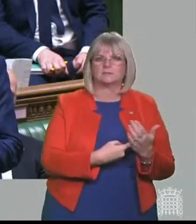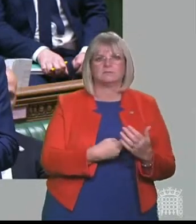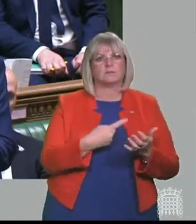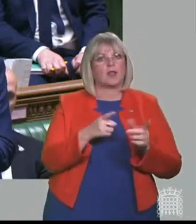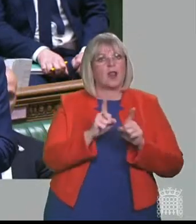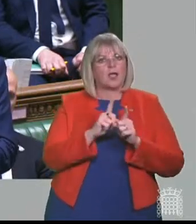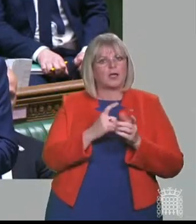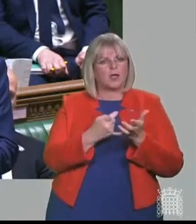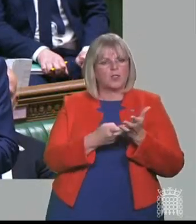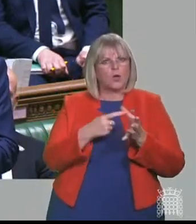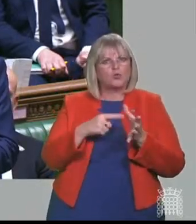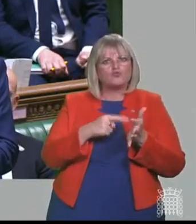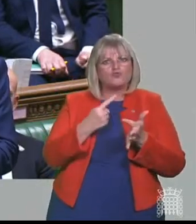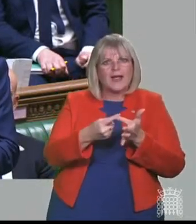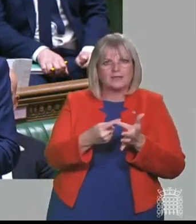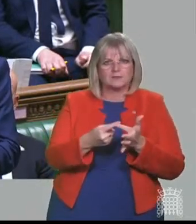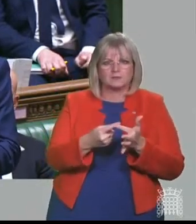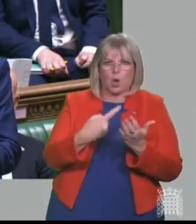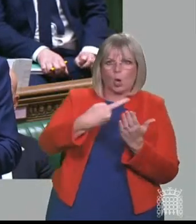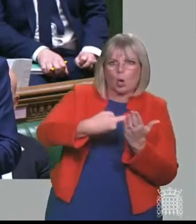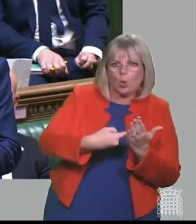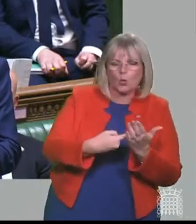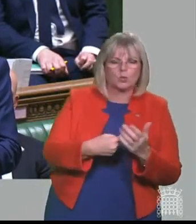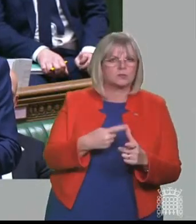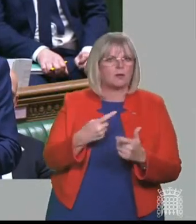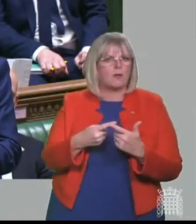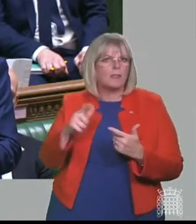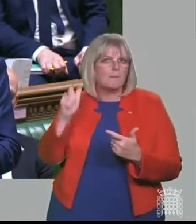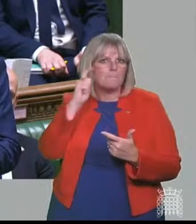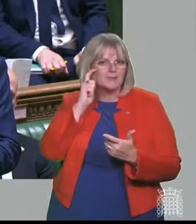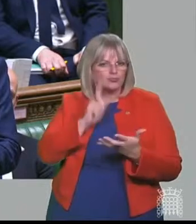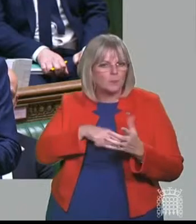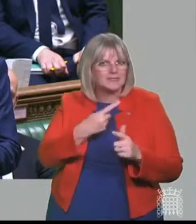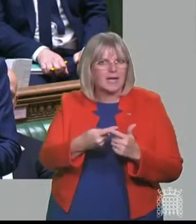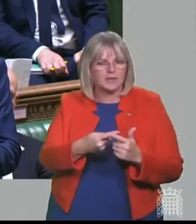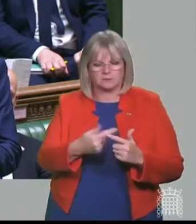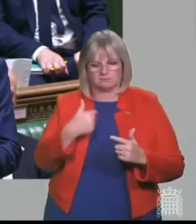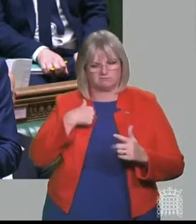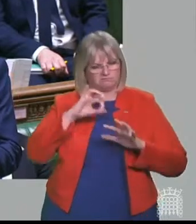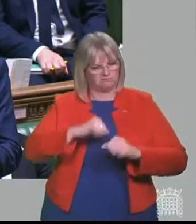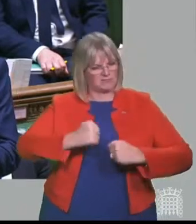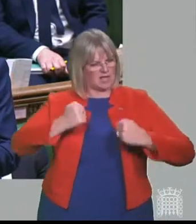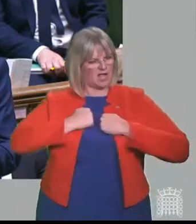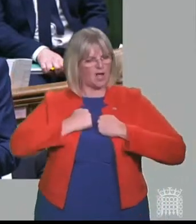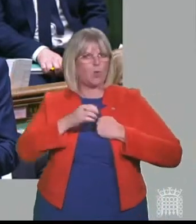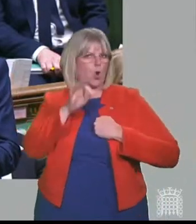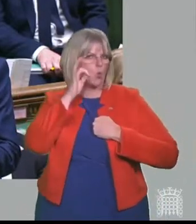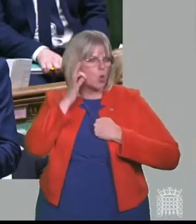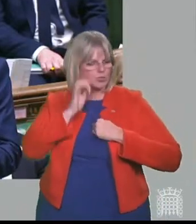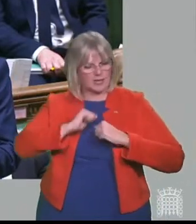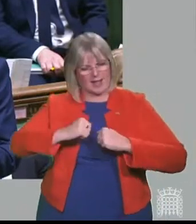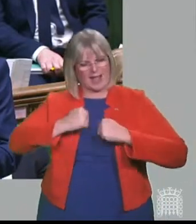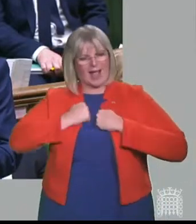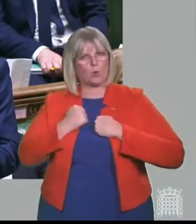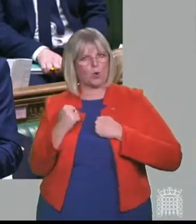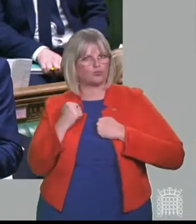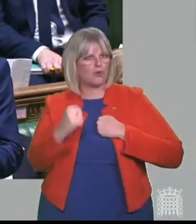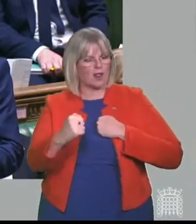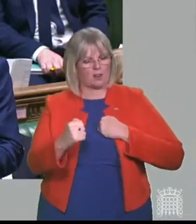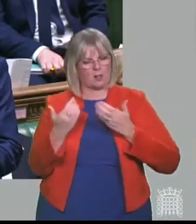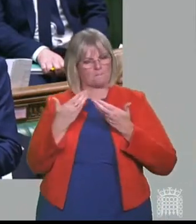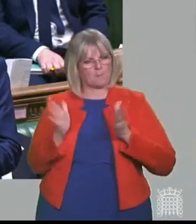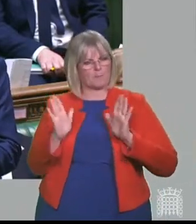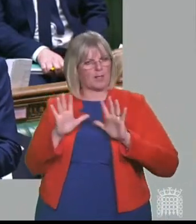bedroom tax. We're keeping our water, our rail services, our NHS in public hands. We are not, like the Tories and